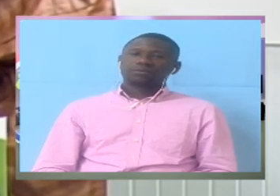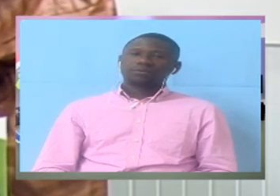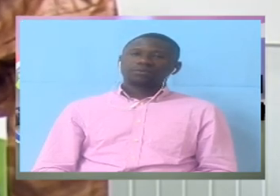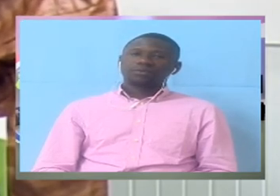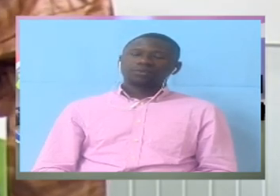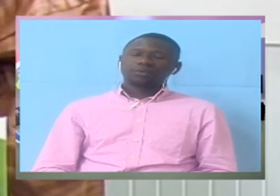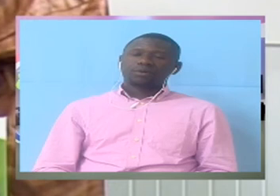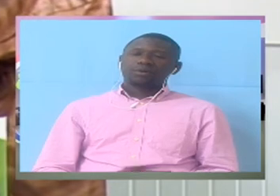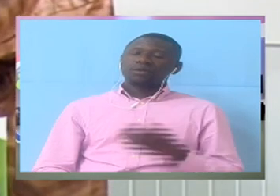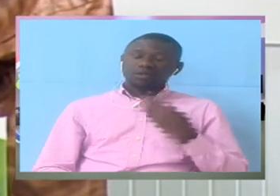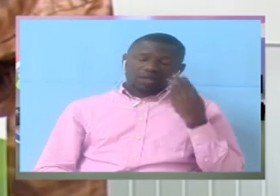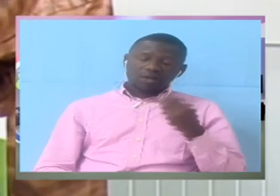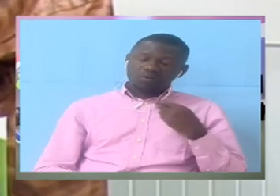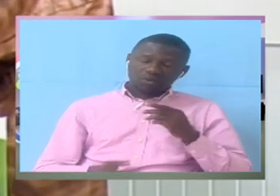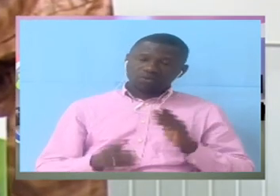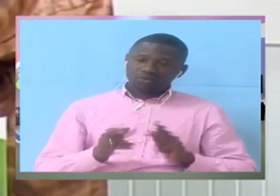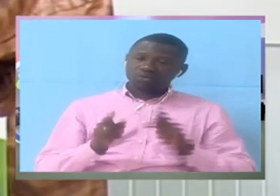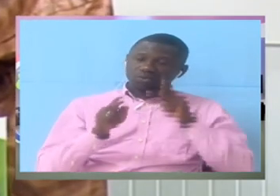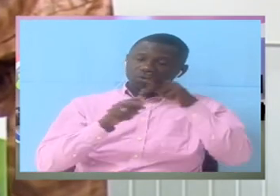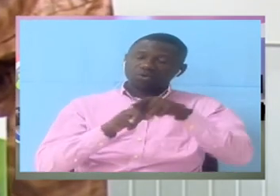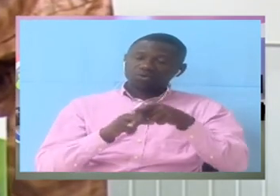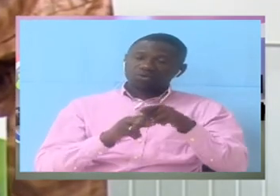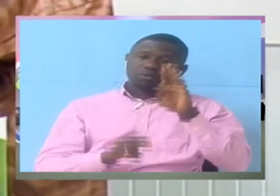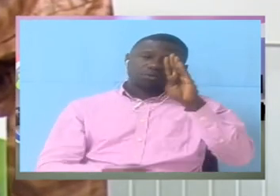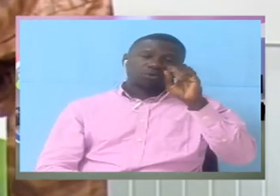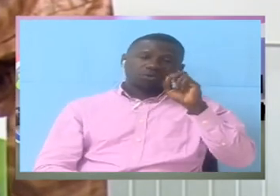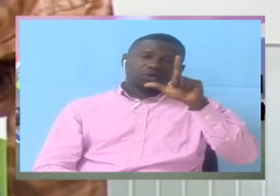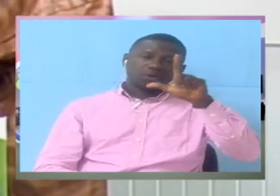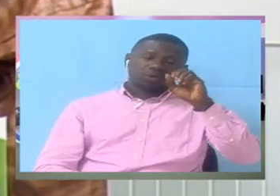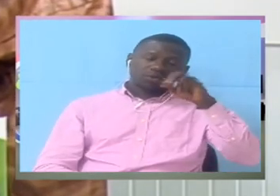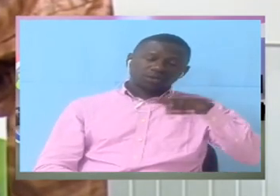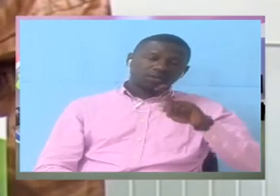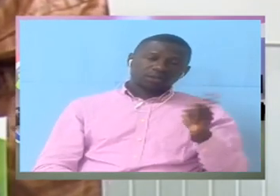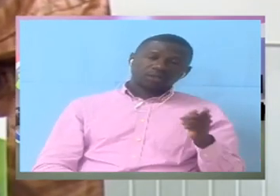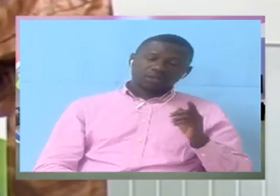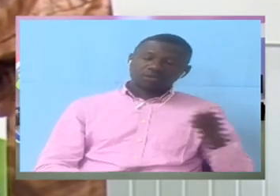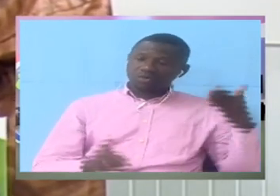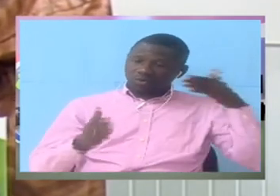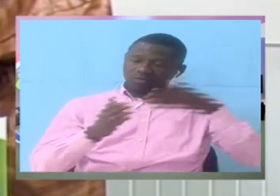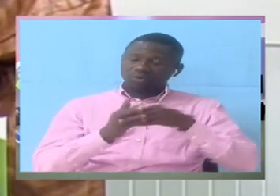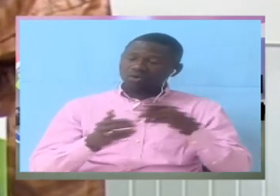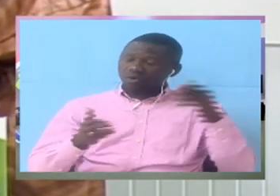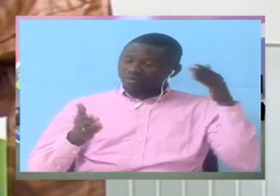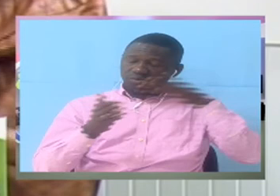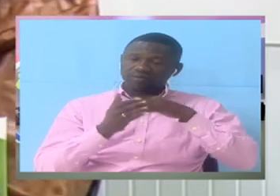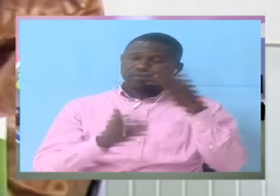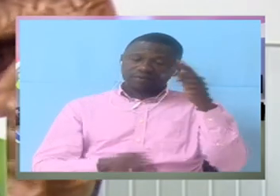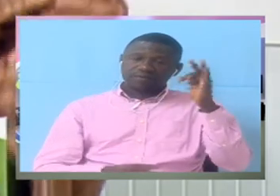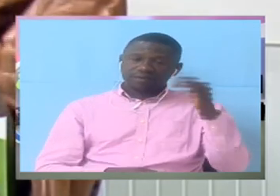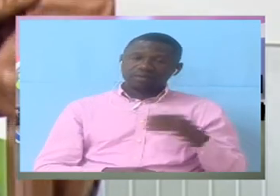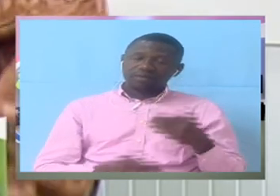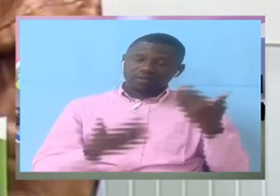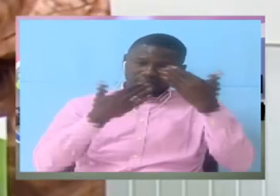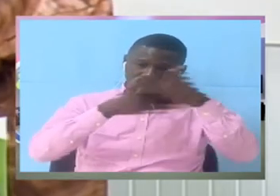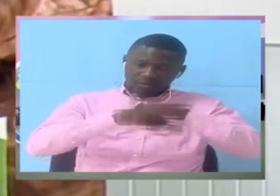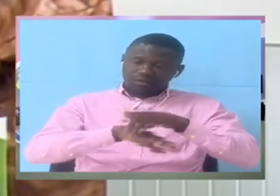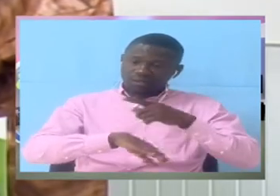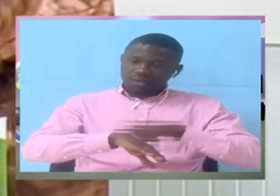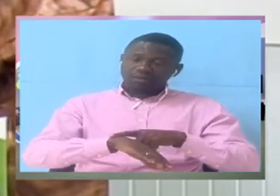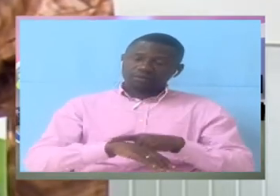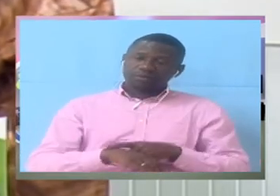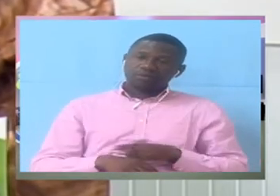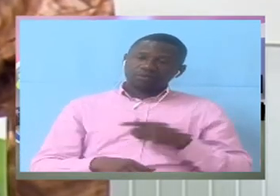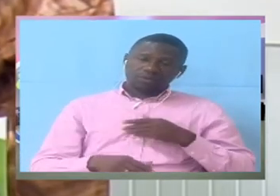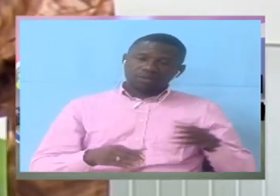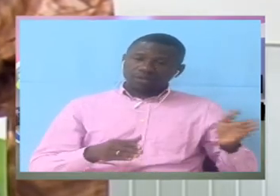for... That's how we crossed Bobolong and went along up to Farafeni. But it was at night. We came